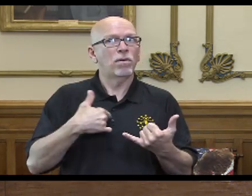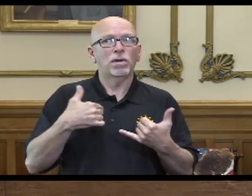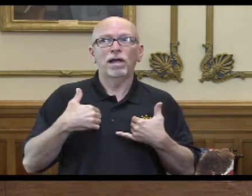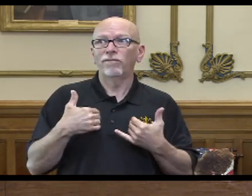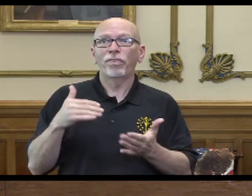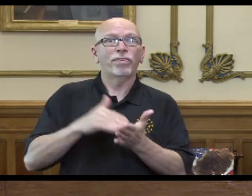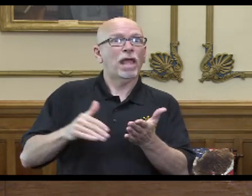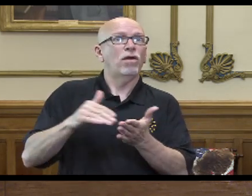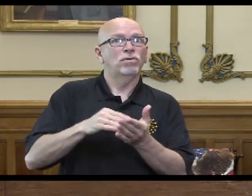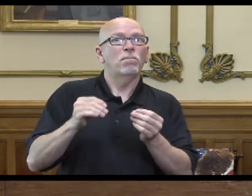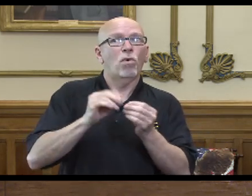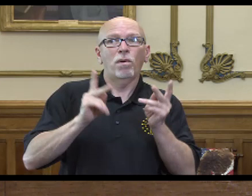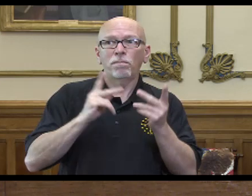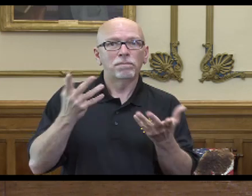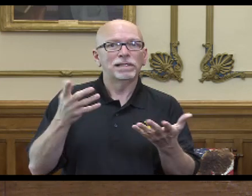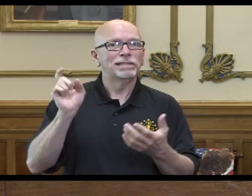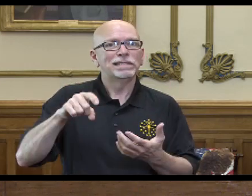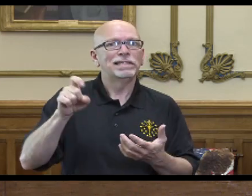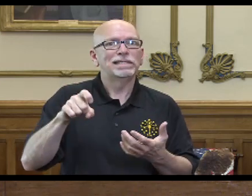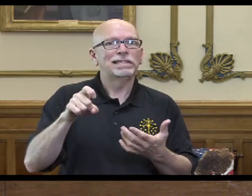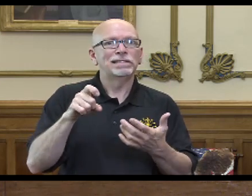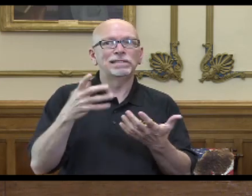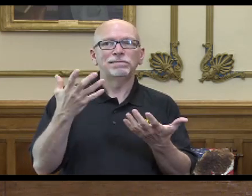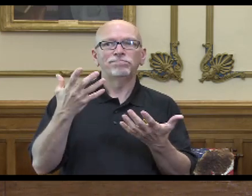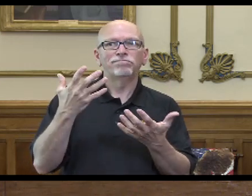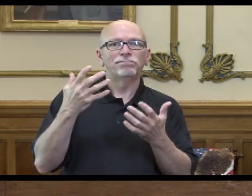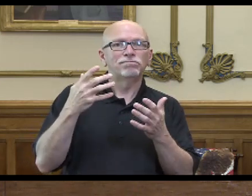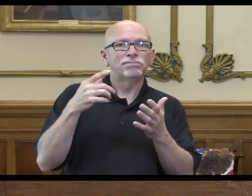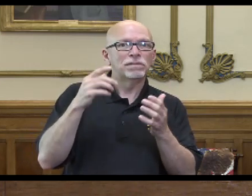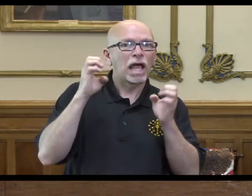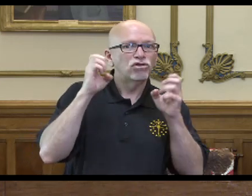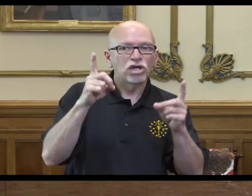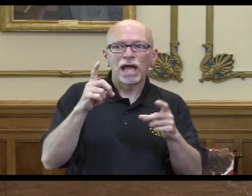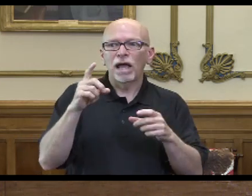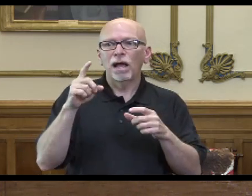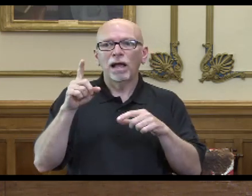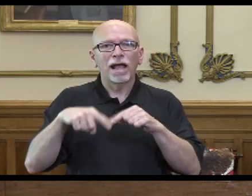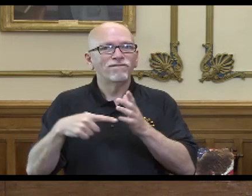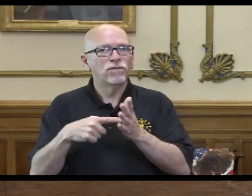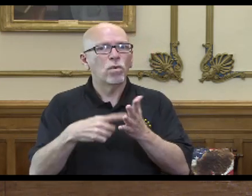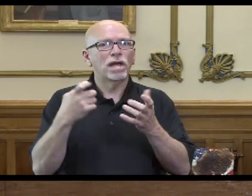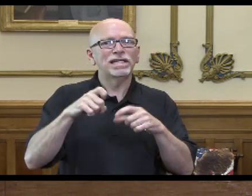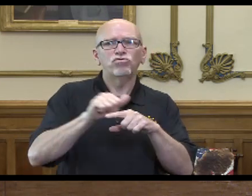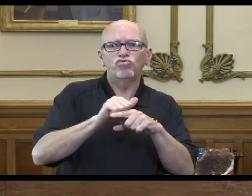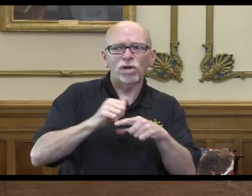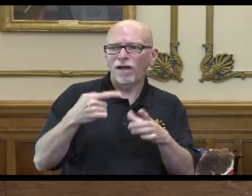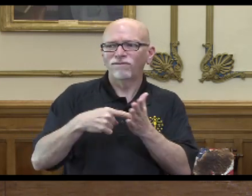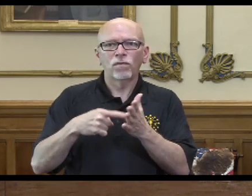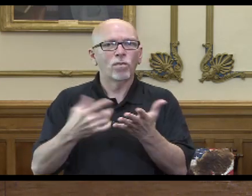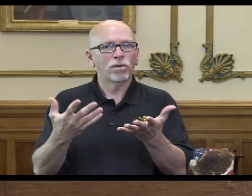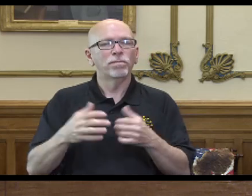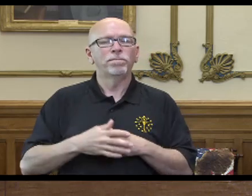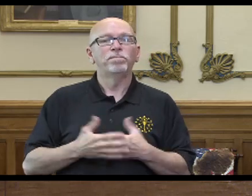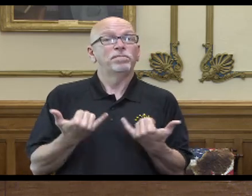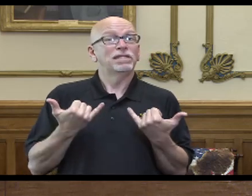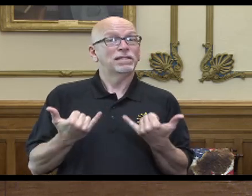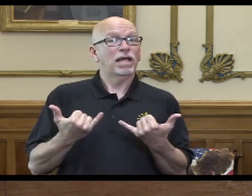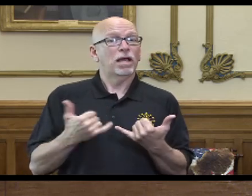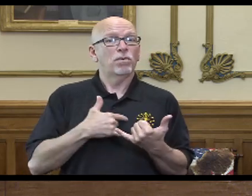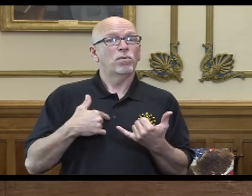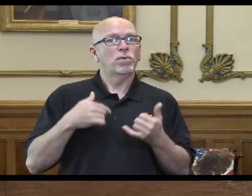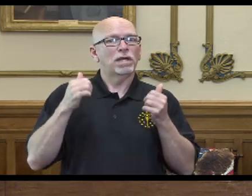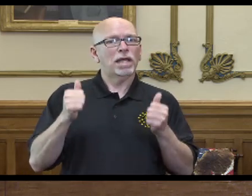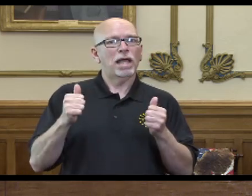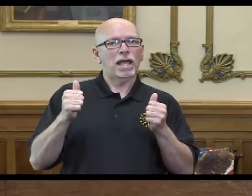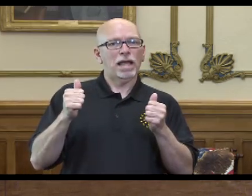more Hoosiers who need access to affordable education and training. We are now going to be able to scale